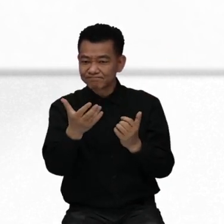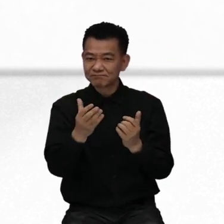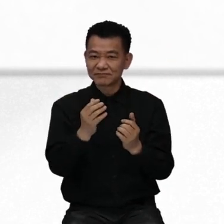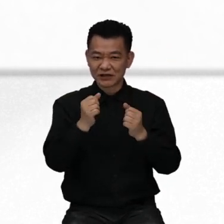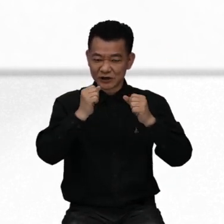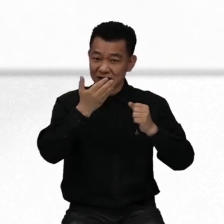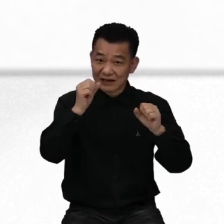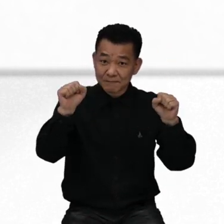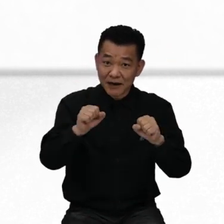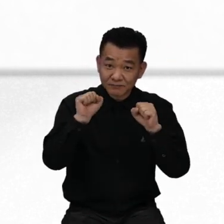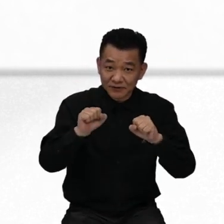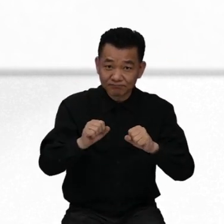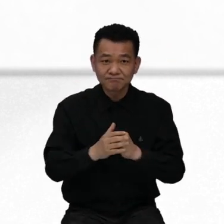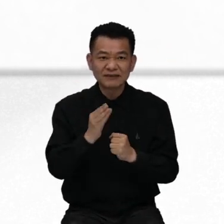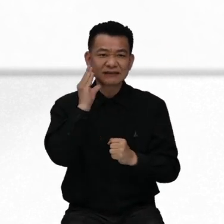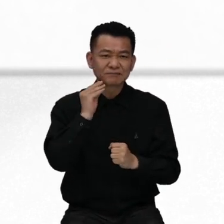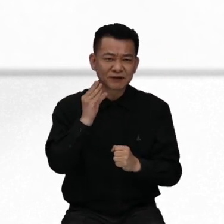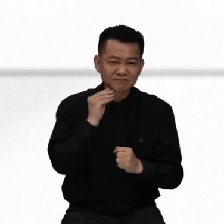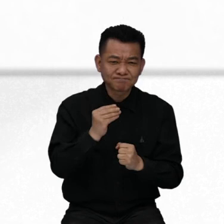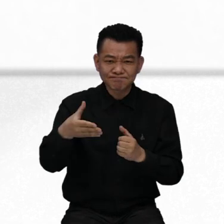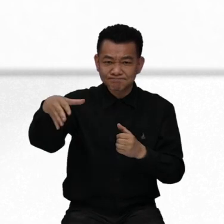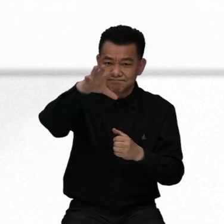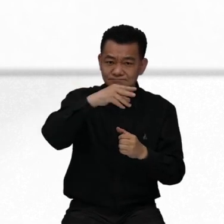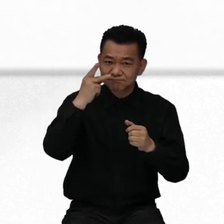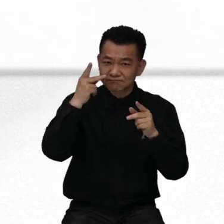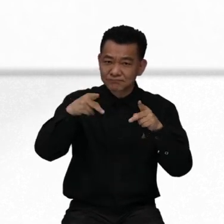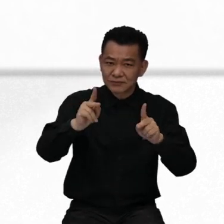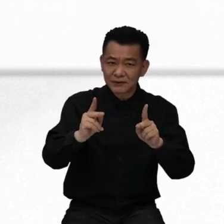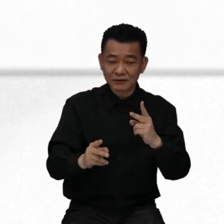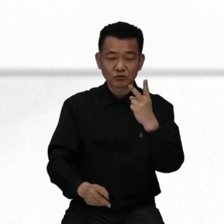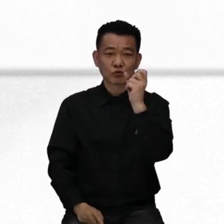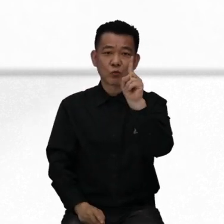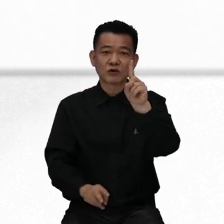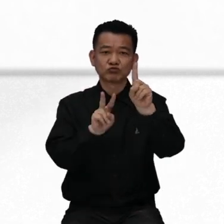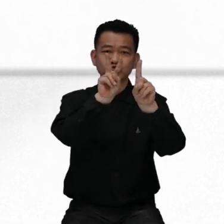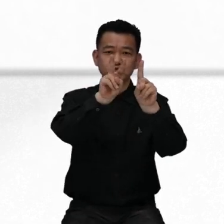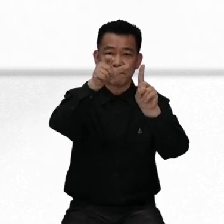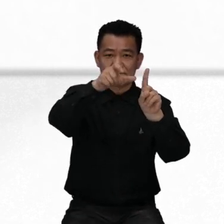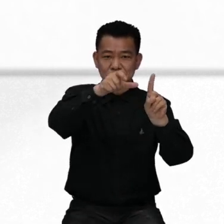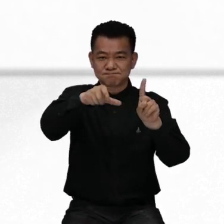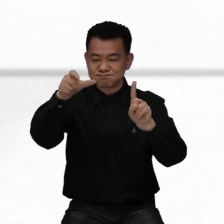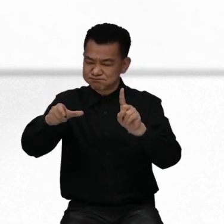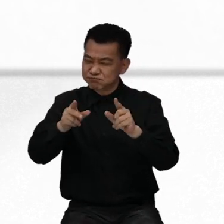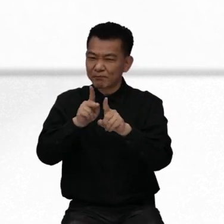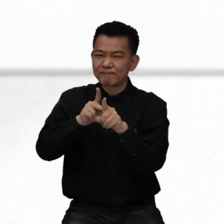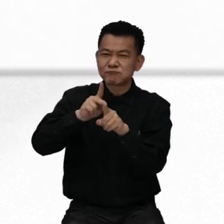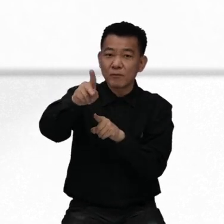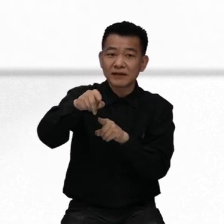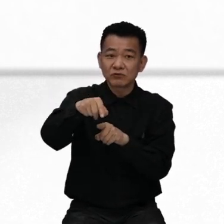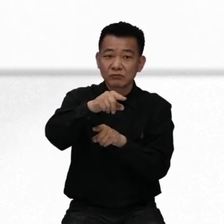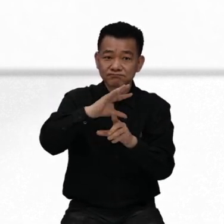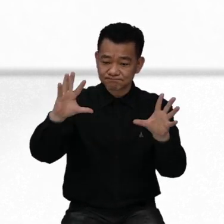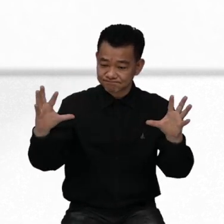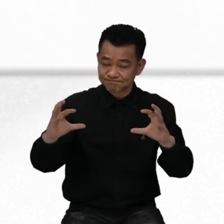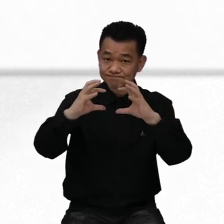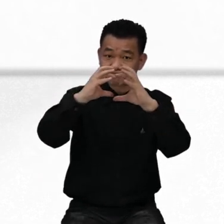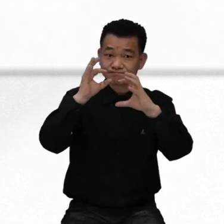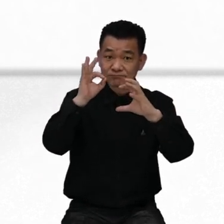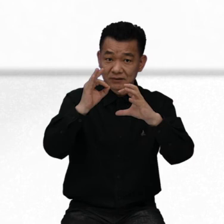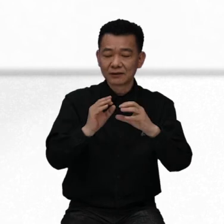12 experts whose competence and experience have been recognized in the field covered by the present